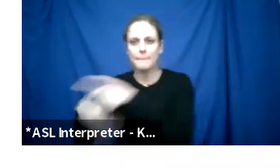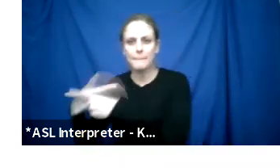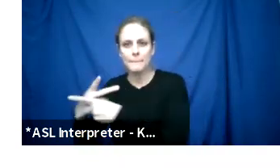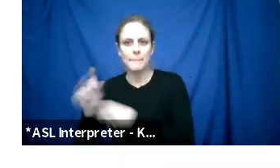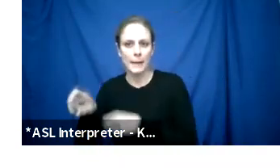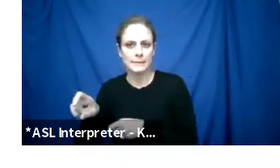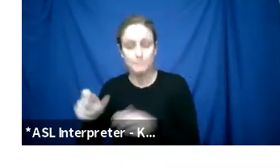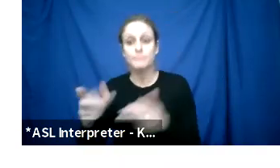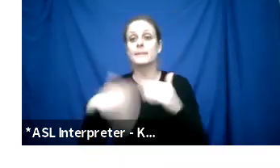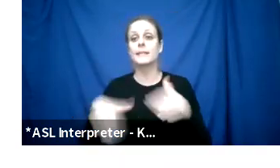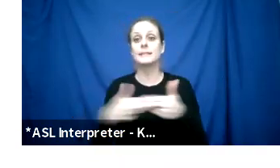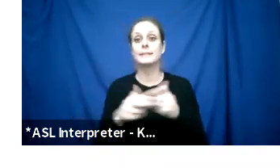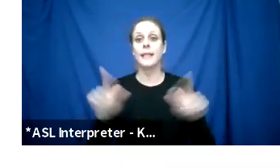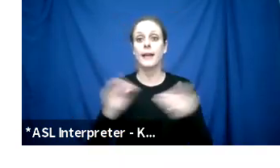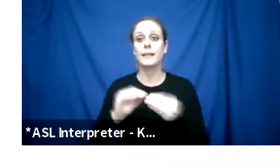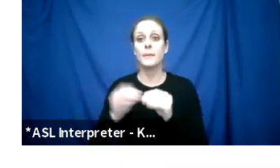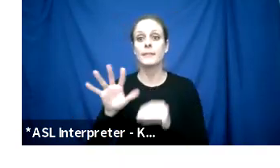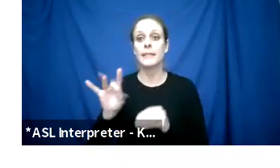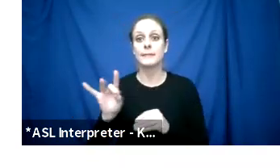58. Next slide, please.